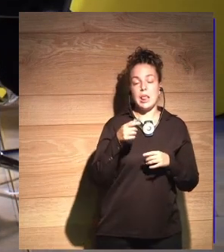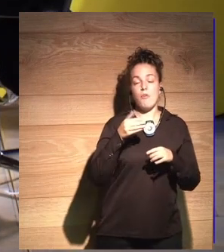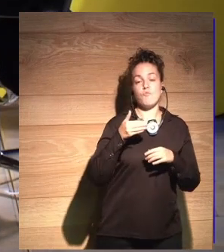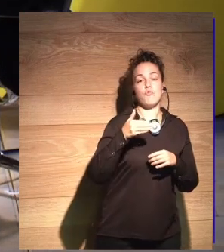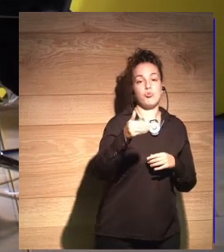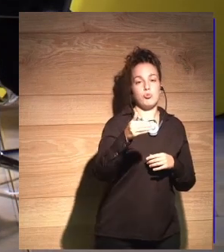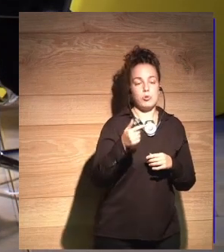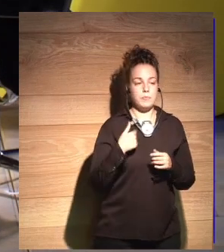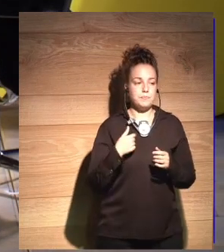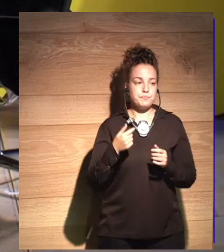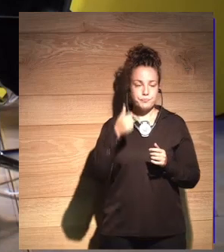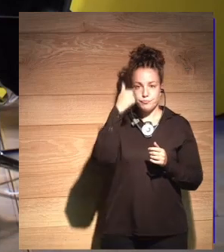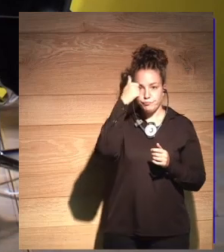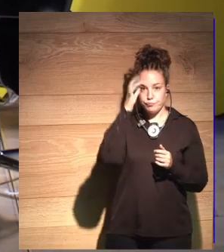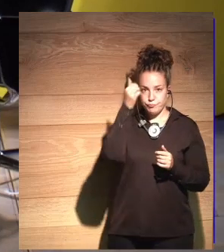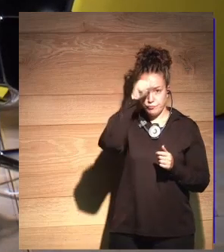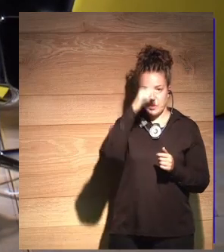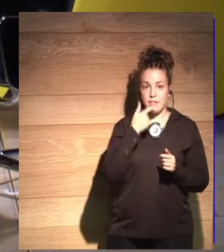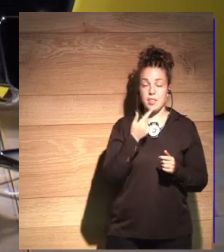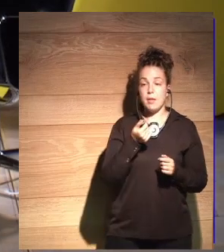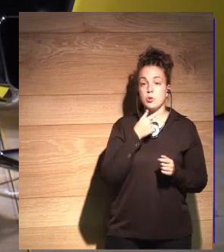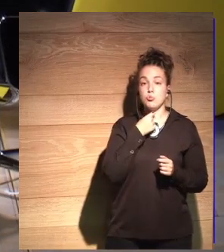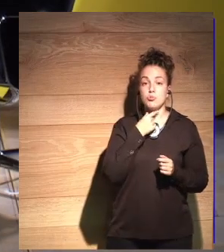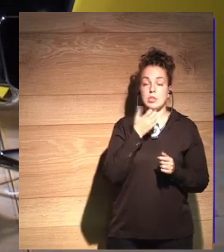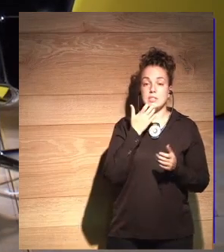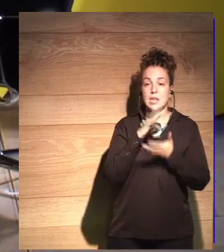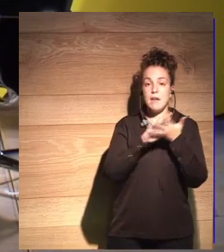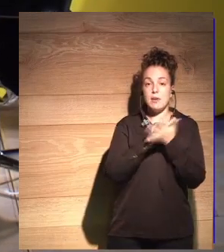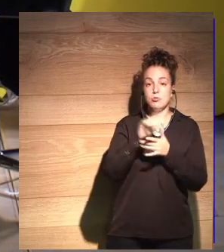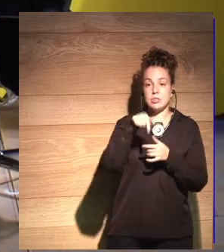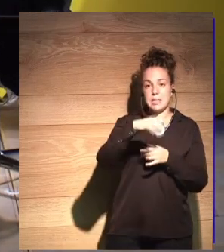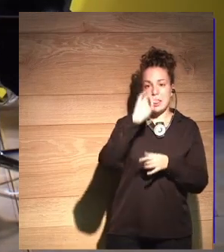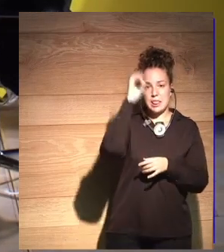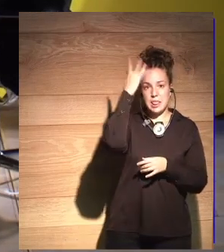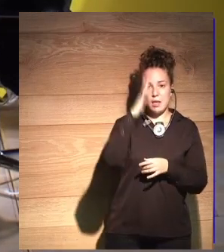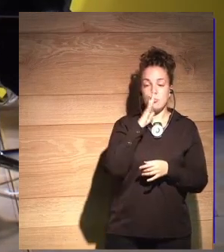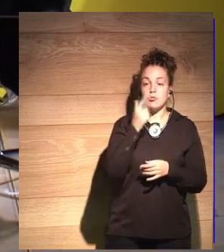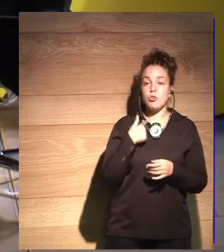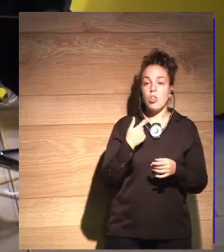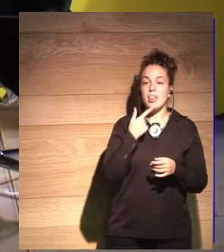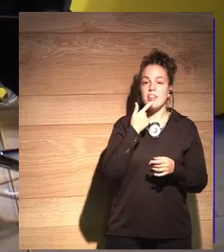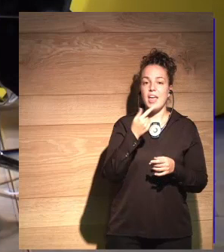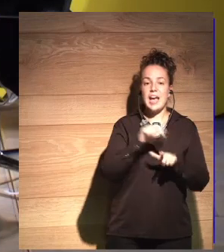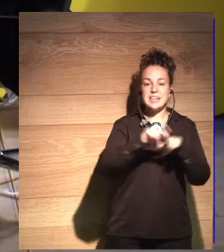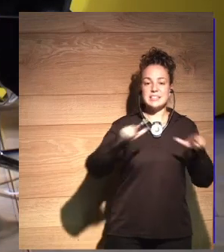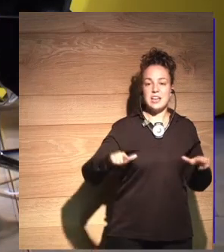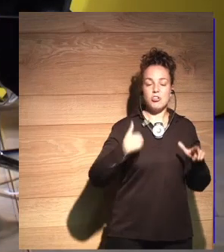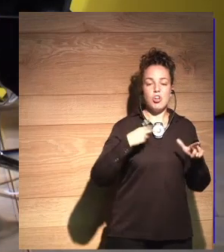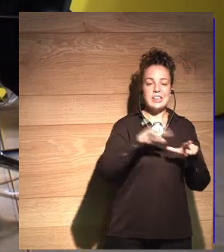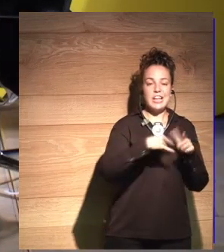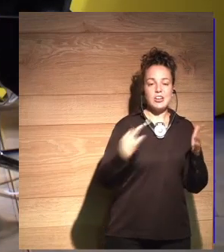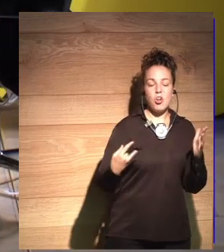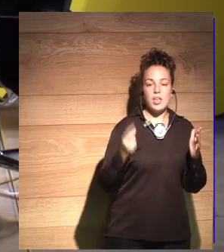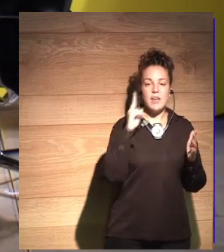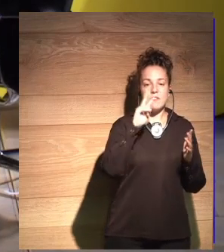of it's like me with the stage. I don't want to see the technology. I don't want to know. I wanted to. If